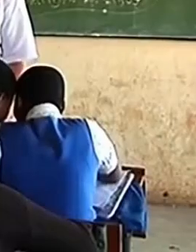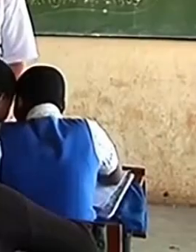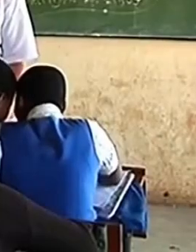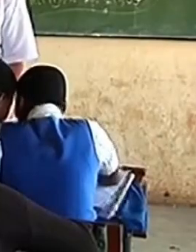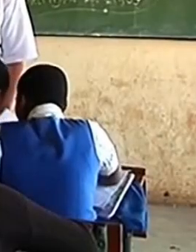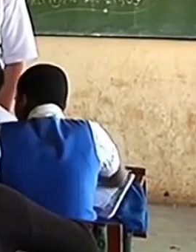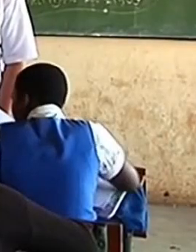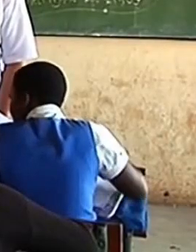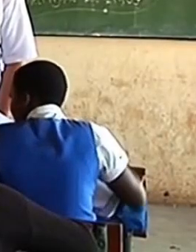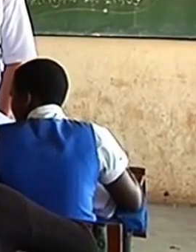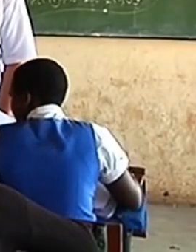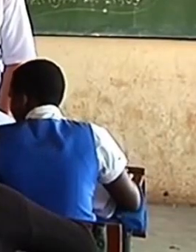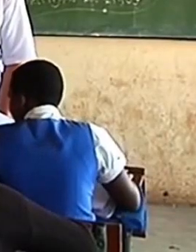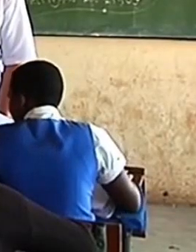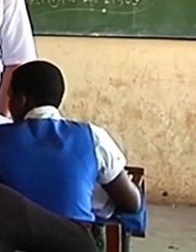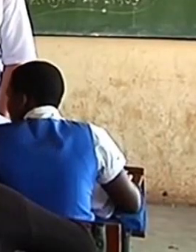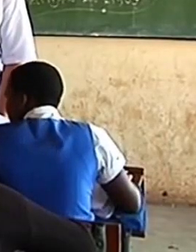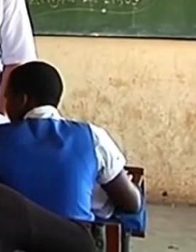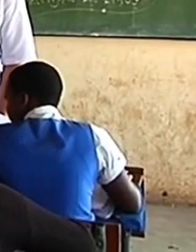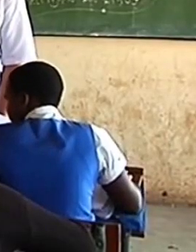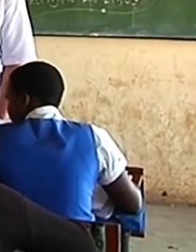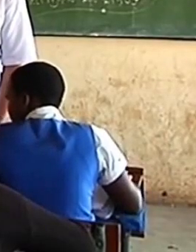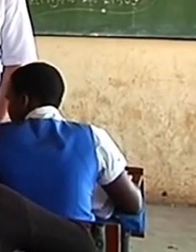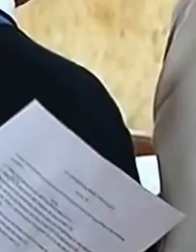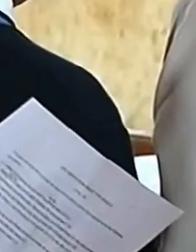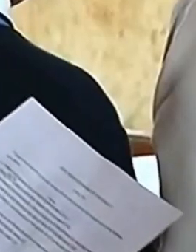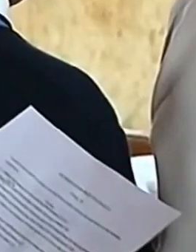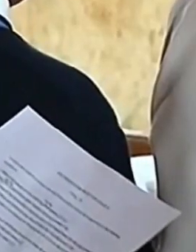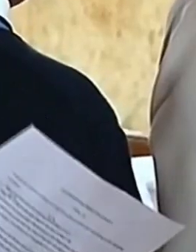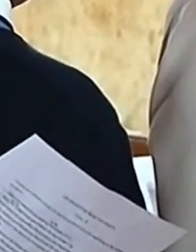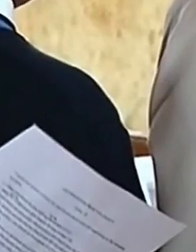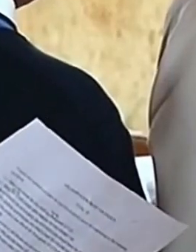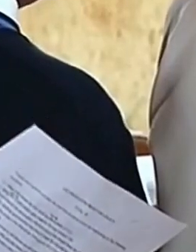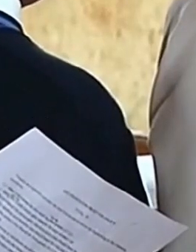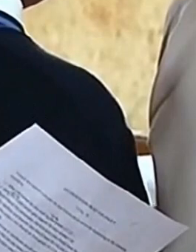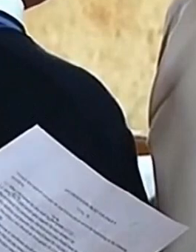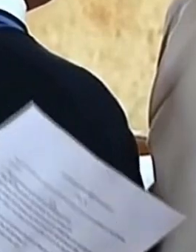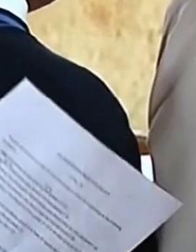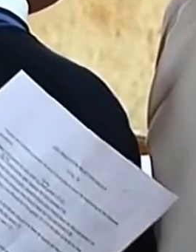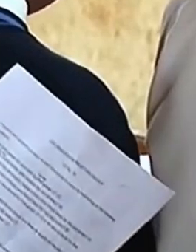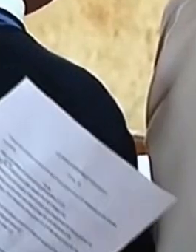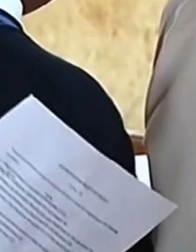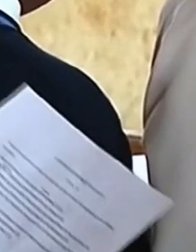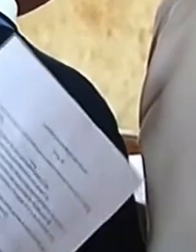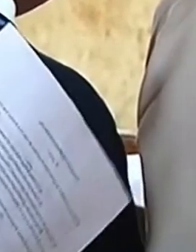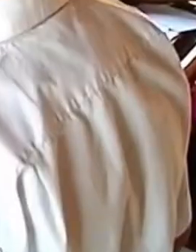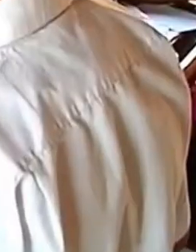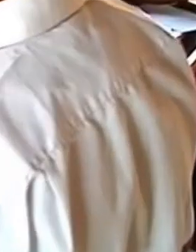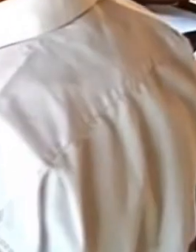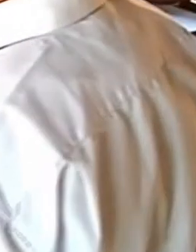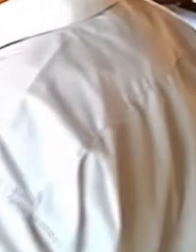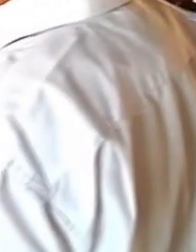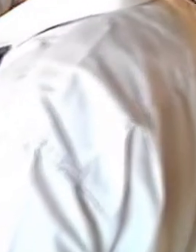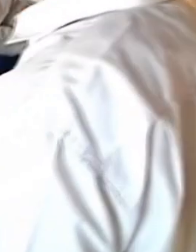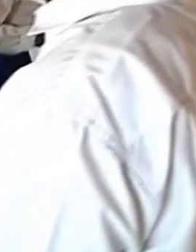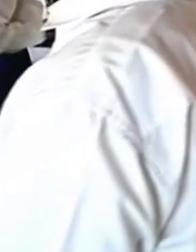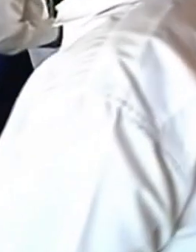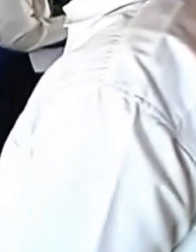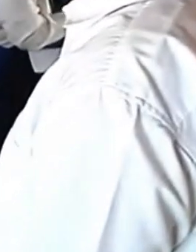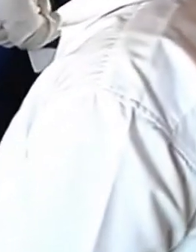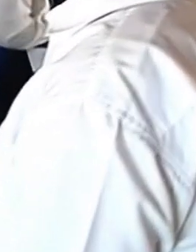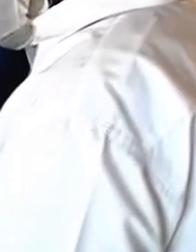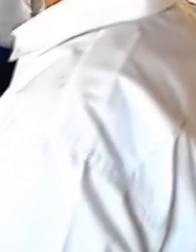Fela setheo sa thuto le botsamaisi ba loago se re go busetswa ga tsamaiso ya sekolo kwa setlwaeding ga go kitla go dirwa ka bonako. Schooling should